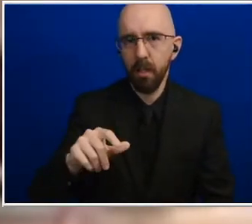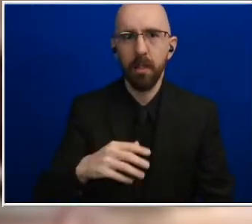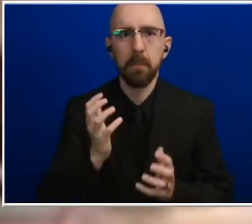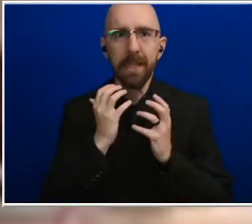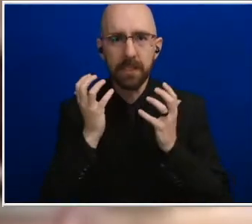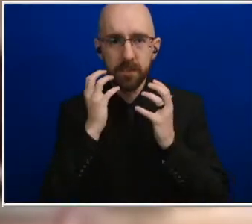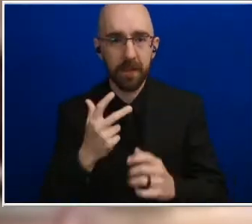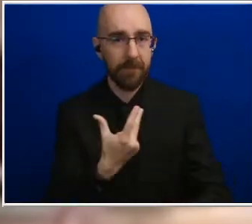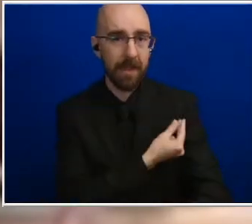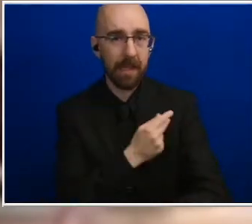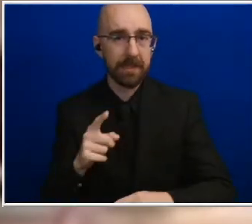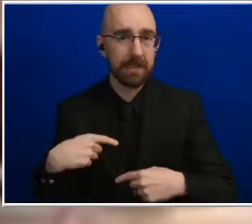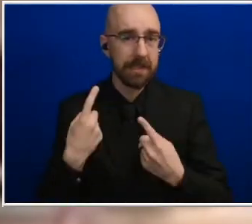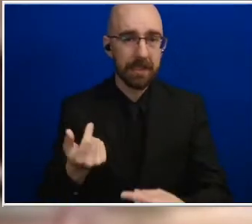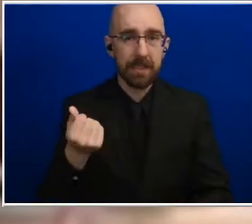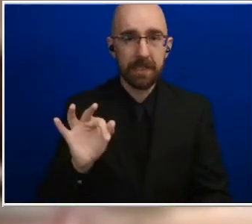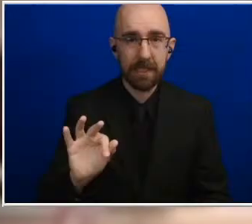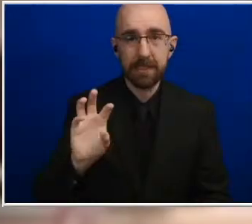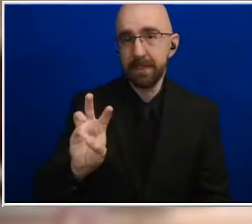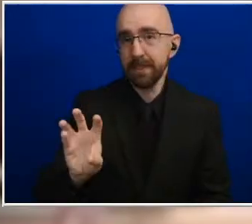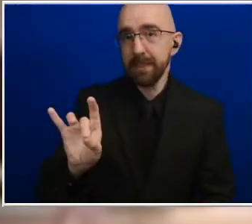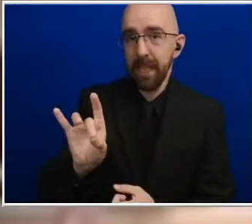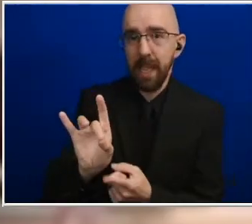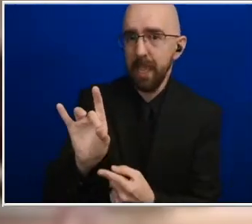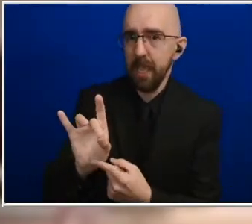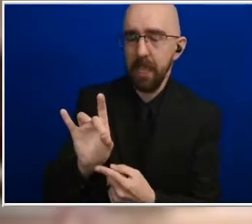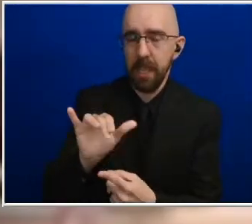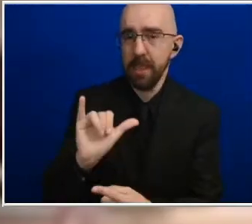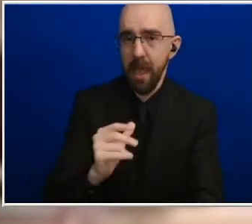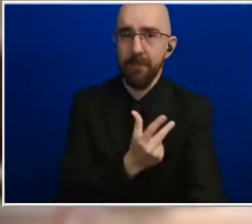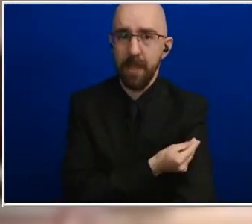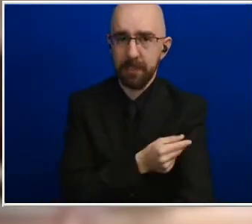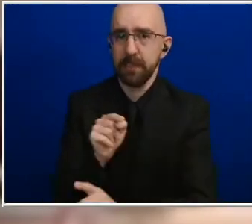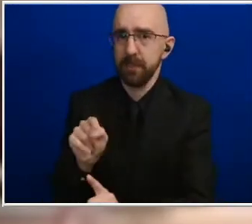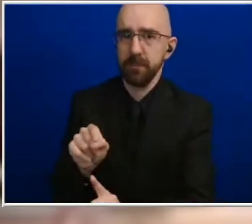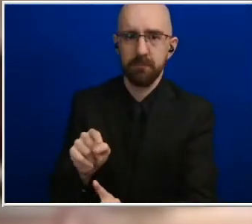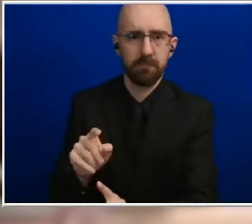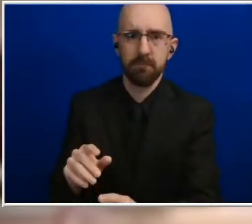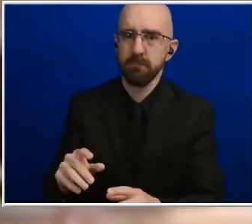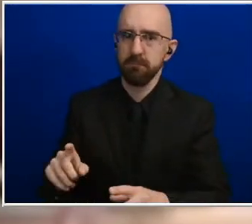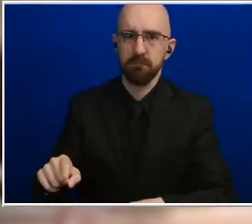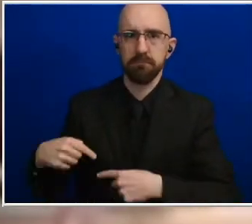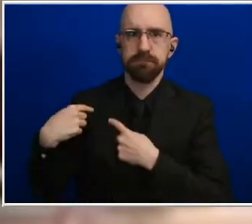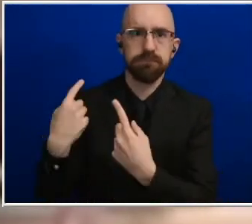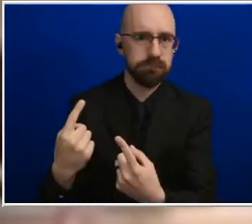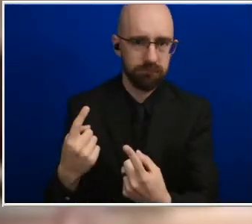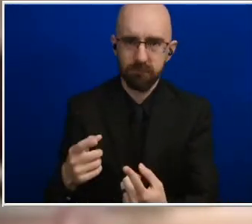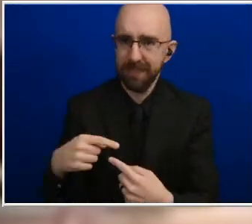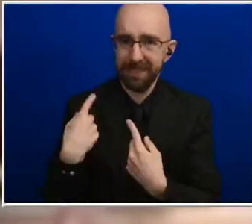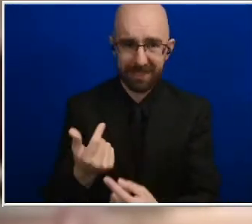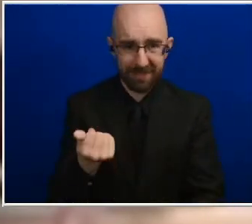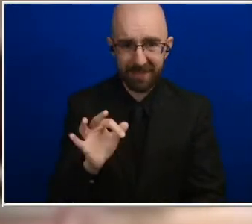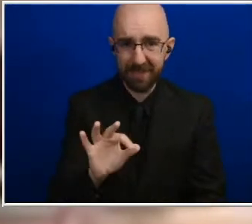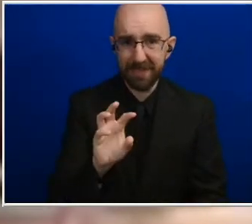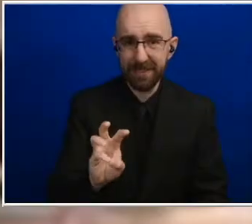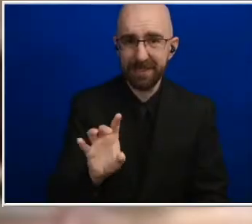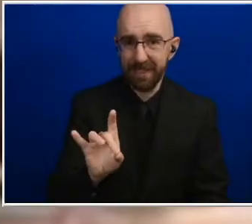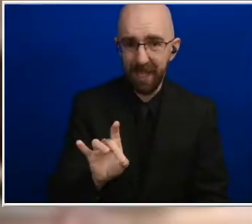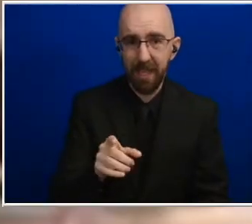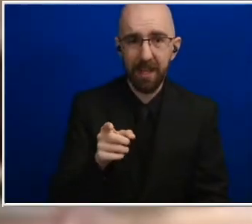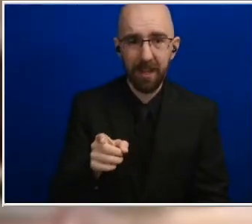since 1968, on the other hand, has been, so that's a long time, since 1968, has been